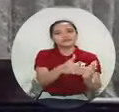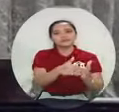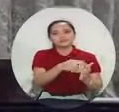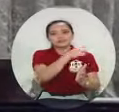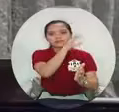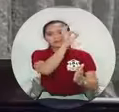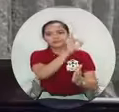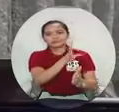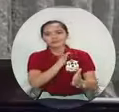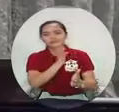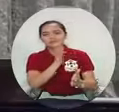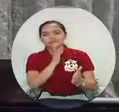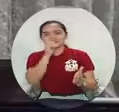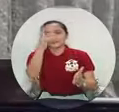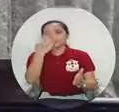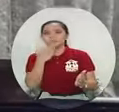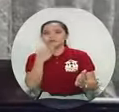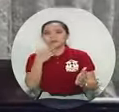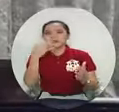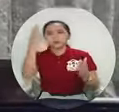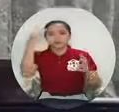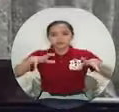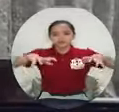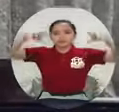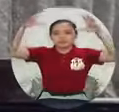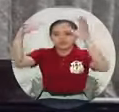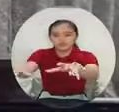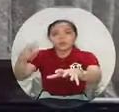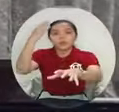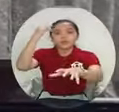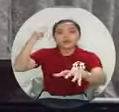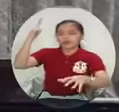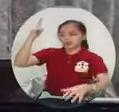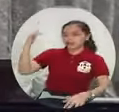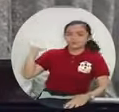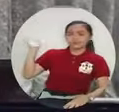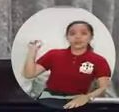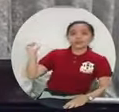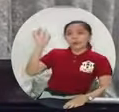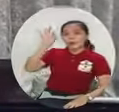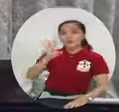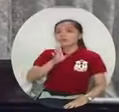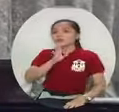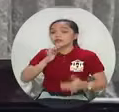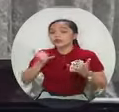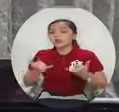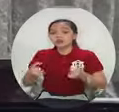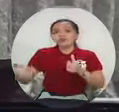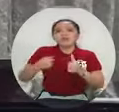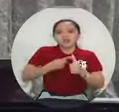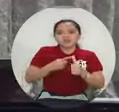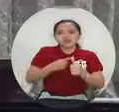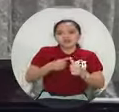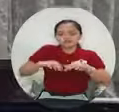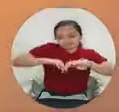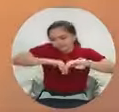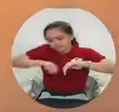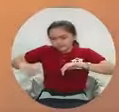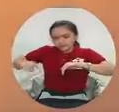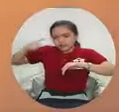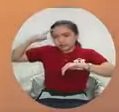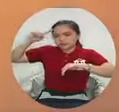160,000. Because I prioritize it. Pray, prioritize. Number